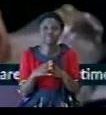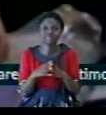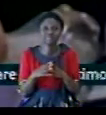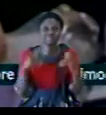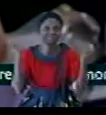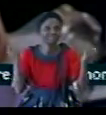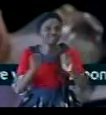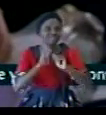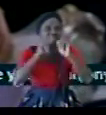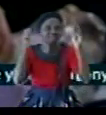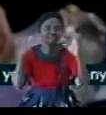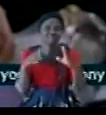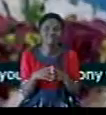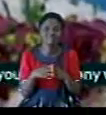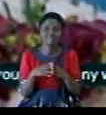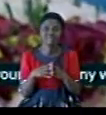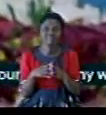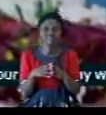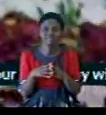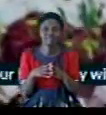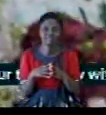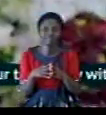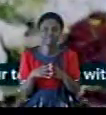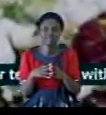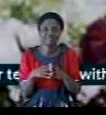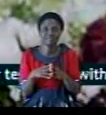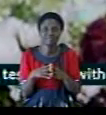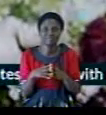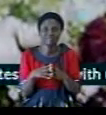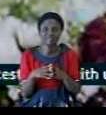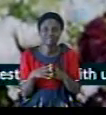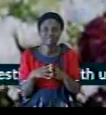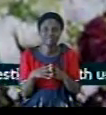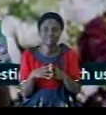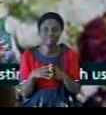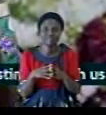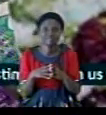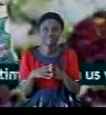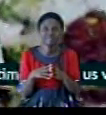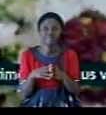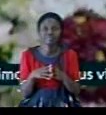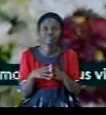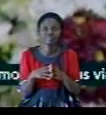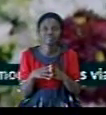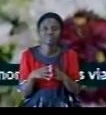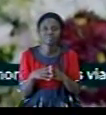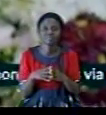My name is James Matthew. I'm from Owena region.